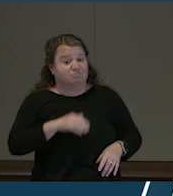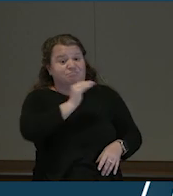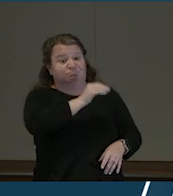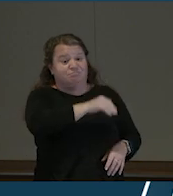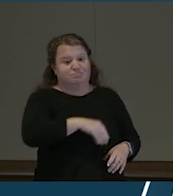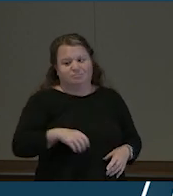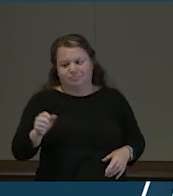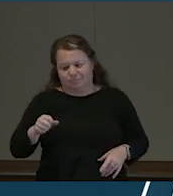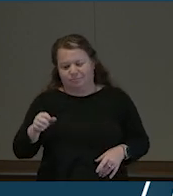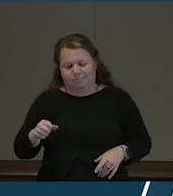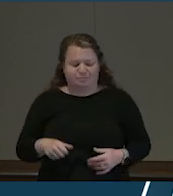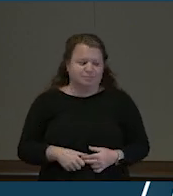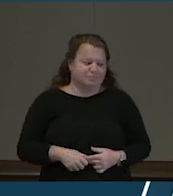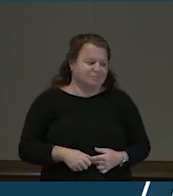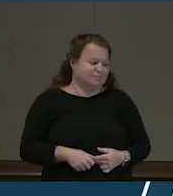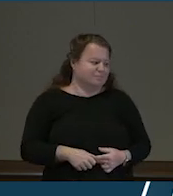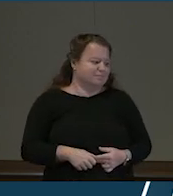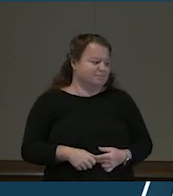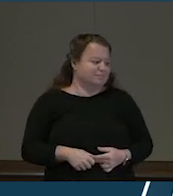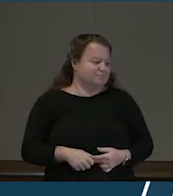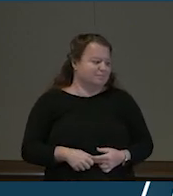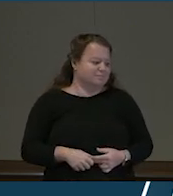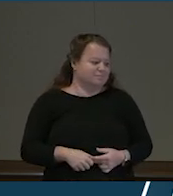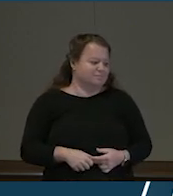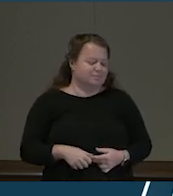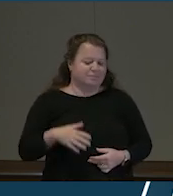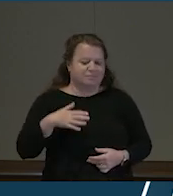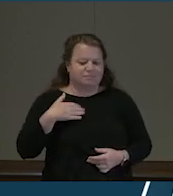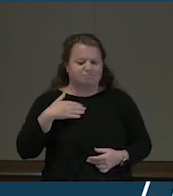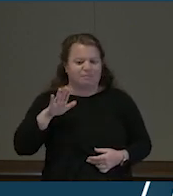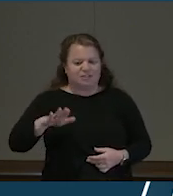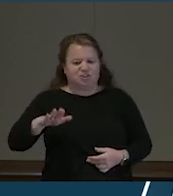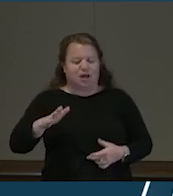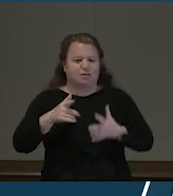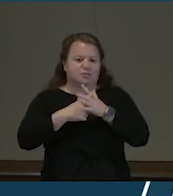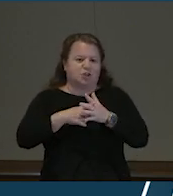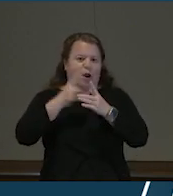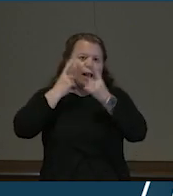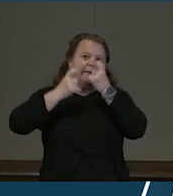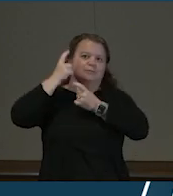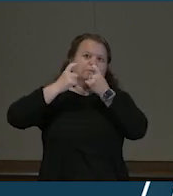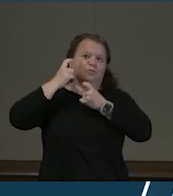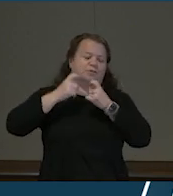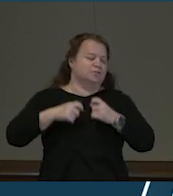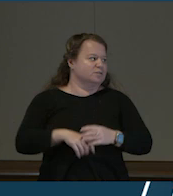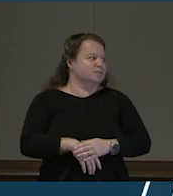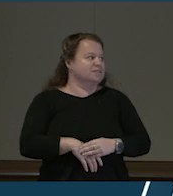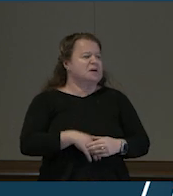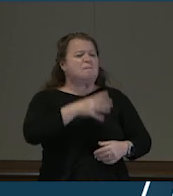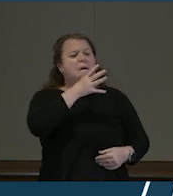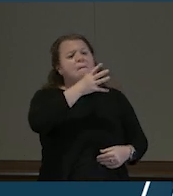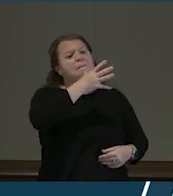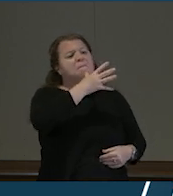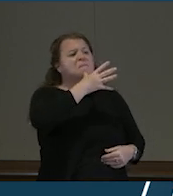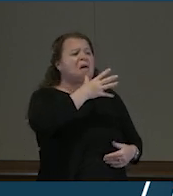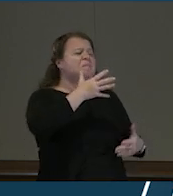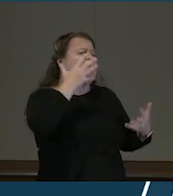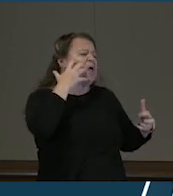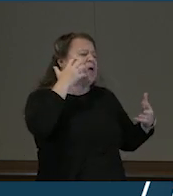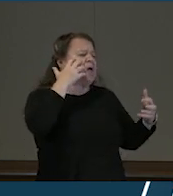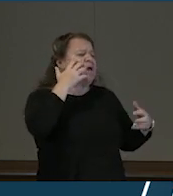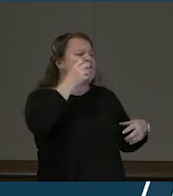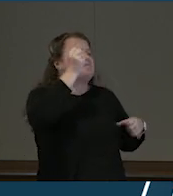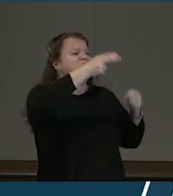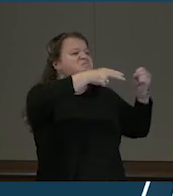Yeah, I think my Right? kid would definitely ask or start asking questions or Yep. say something. Yep, mommy, start whining, maybe might throw a